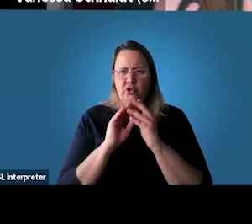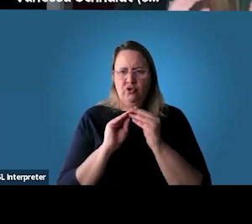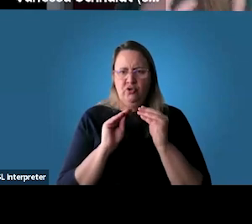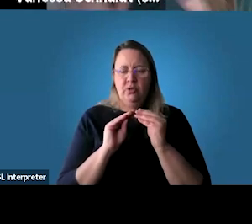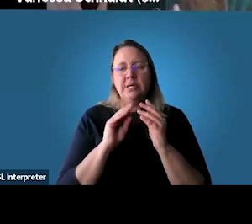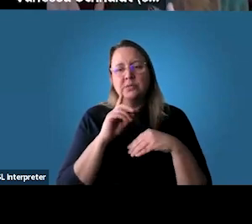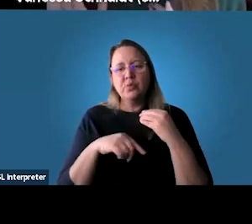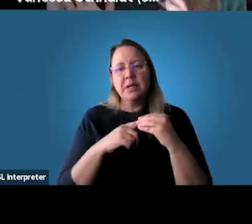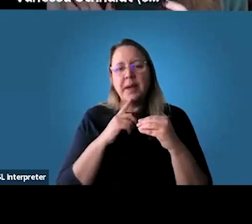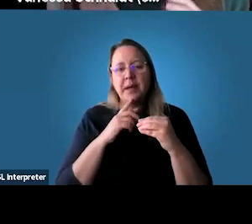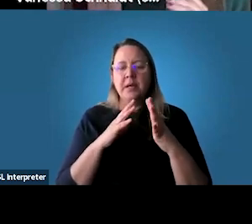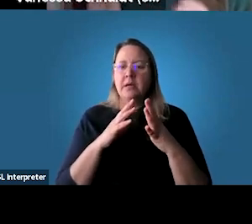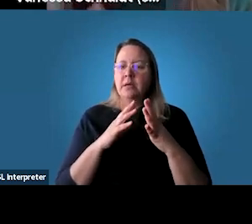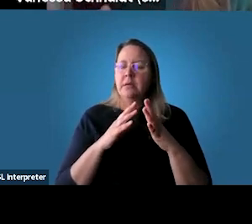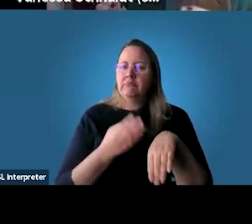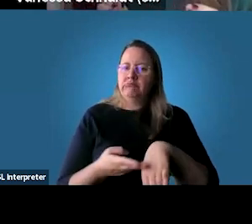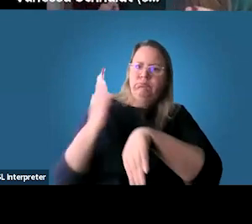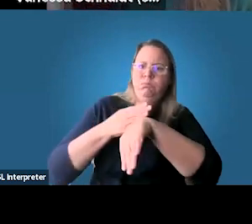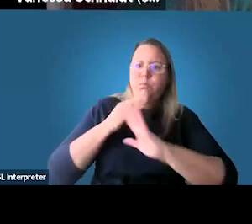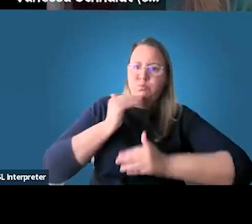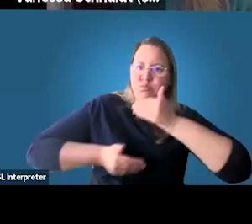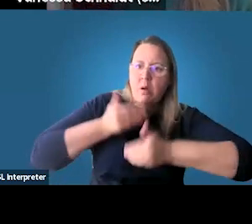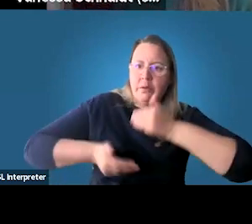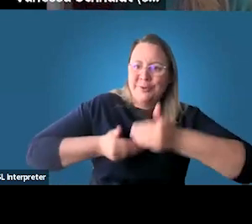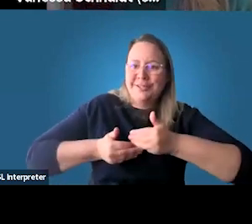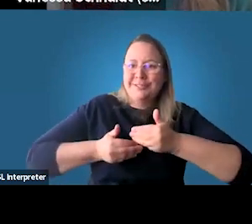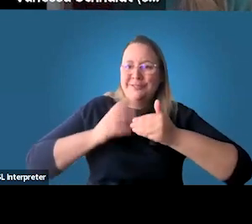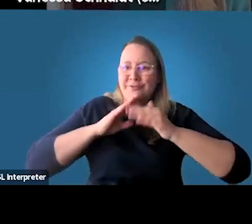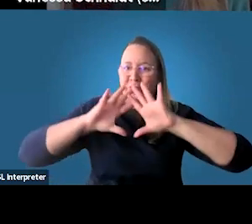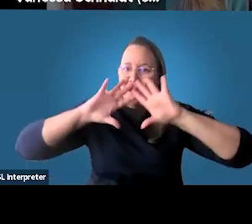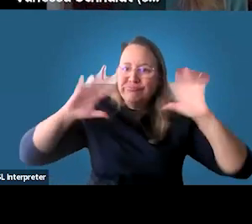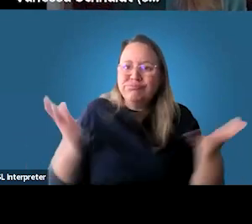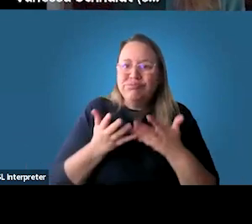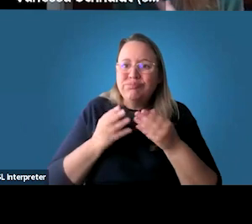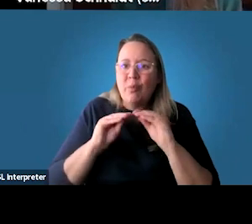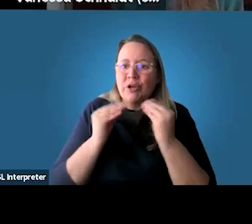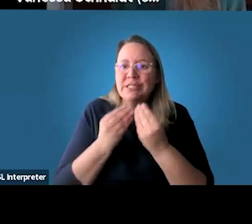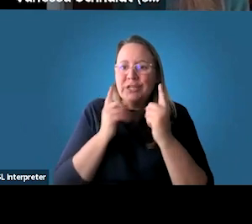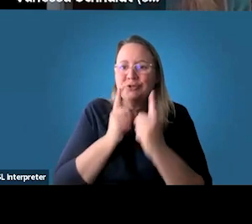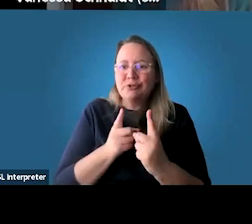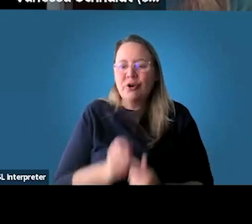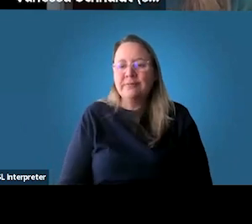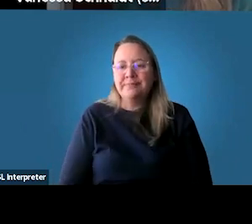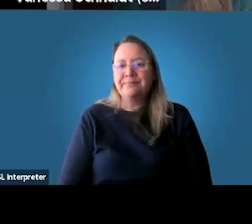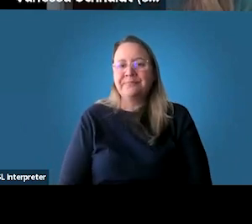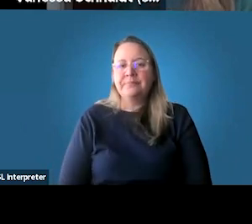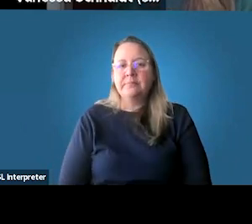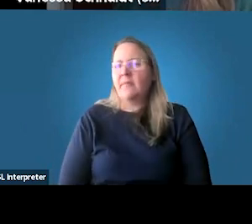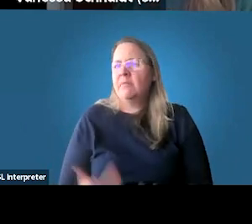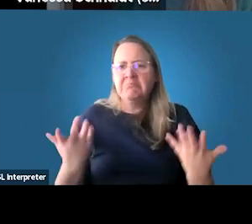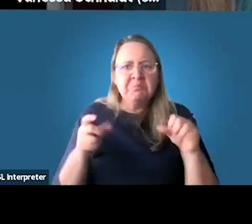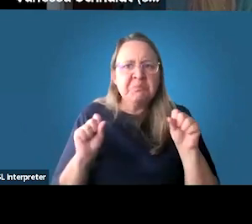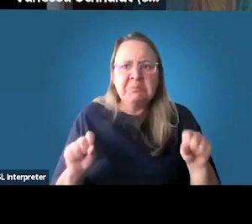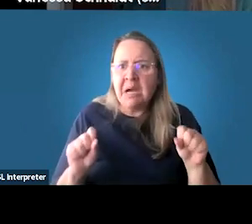really accelerate progress towards that broader organizational goal? First, let's consider what's even possible.